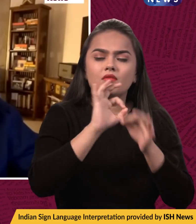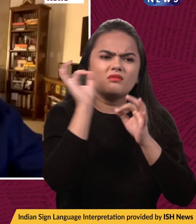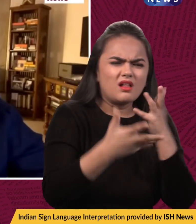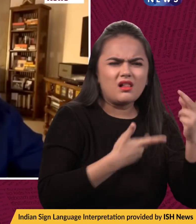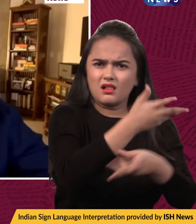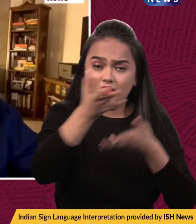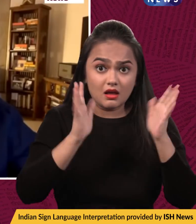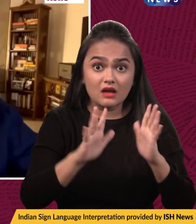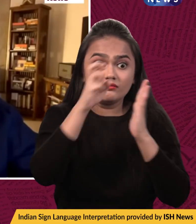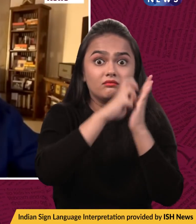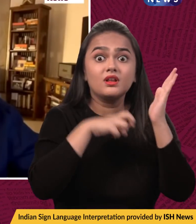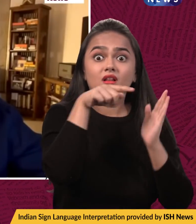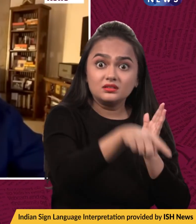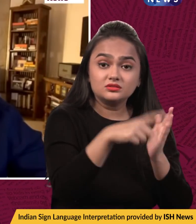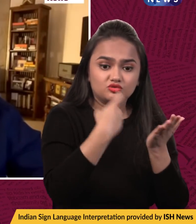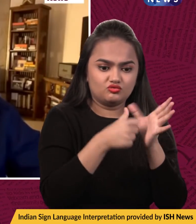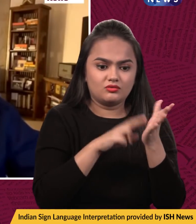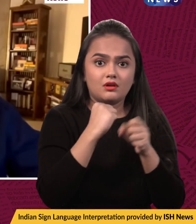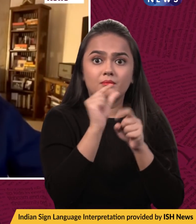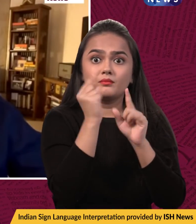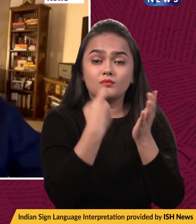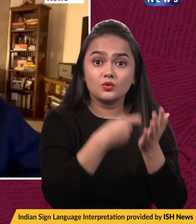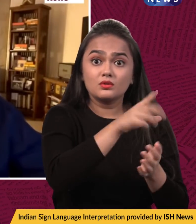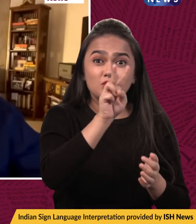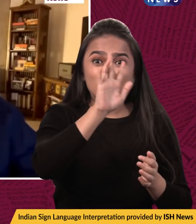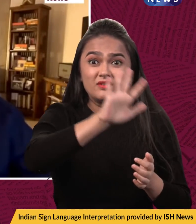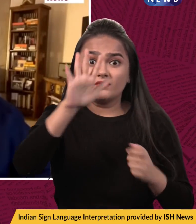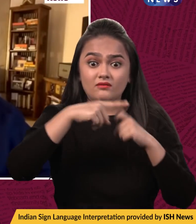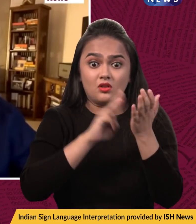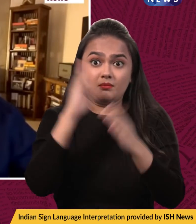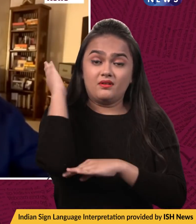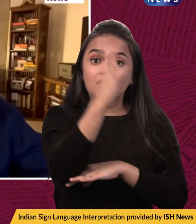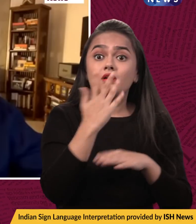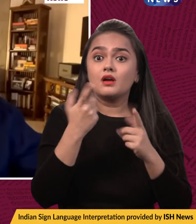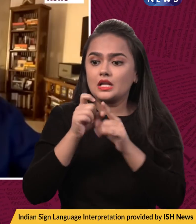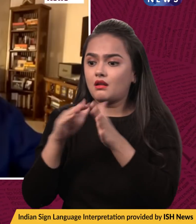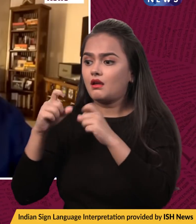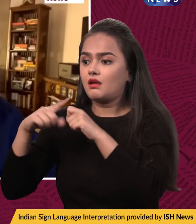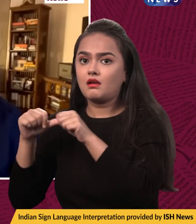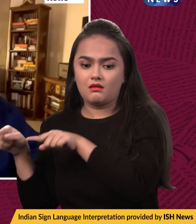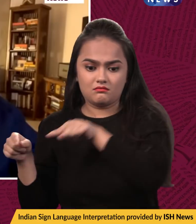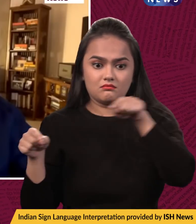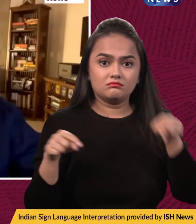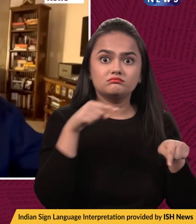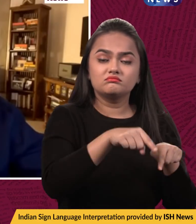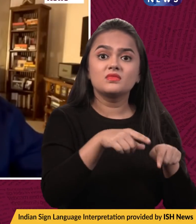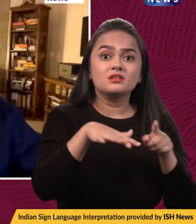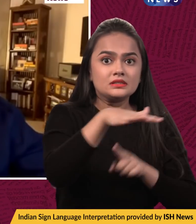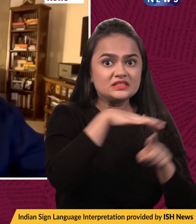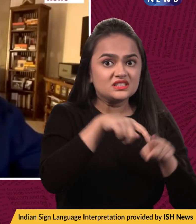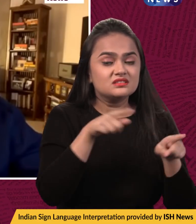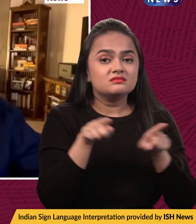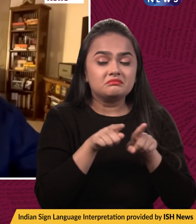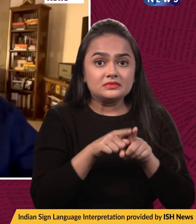on Sunday in a village in Rangpur district, which is 255 kilometers from Dhaka. That situation